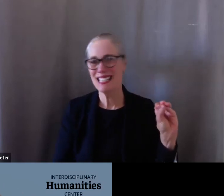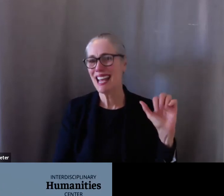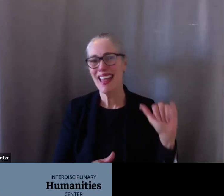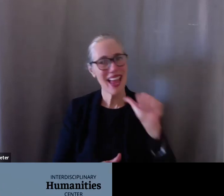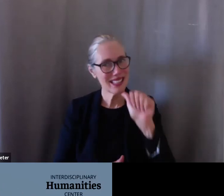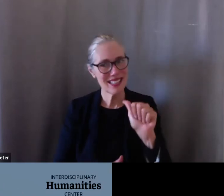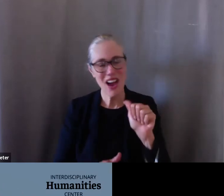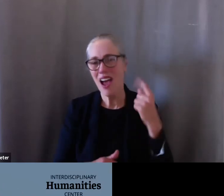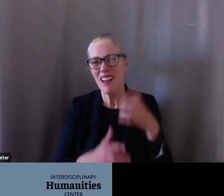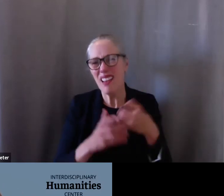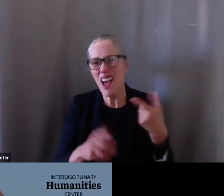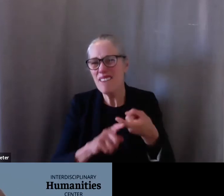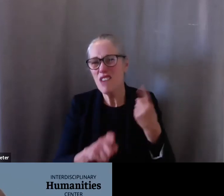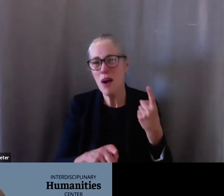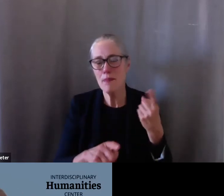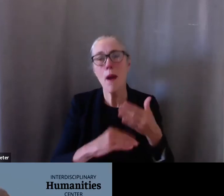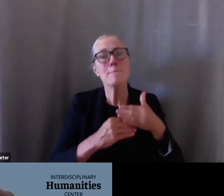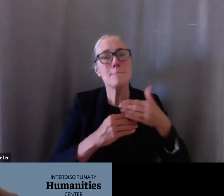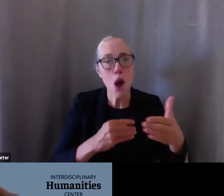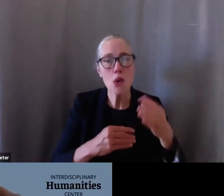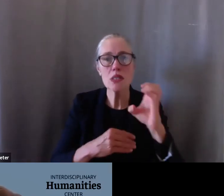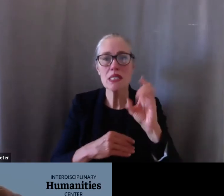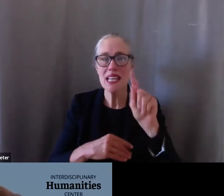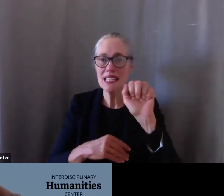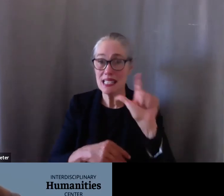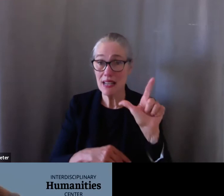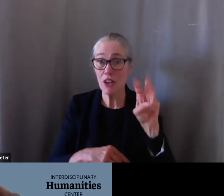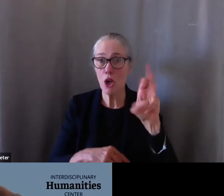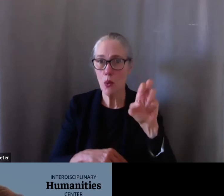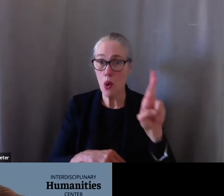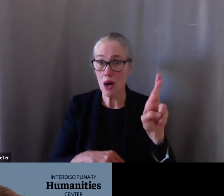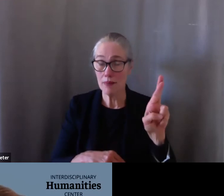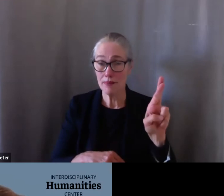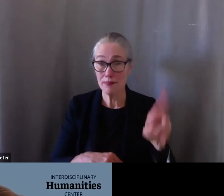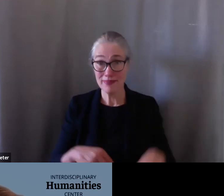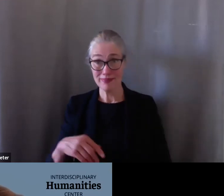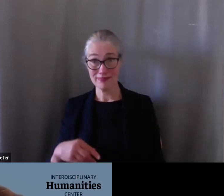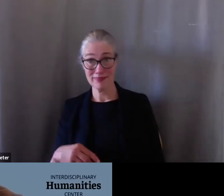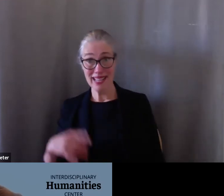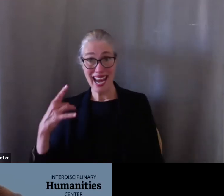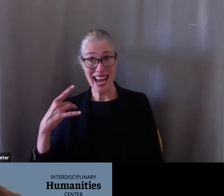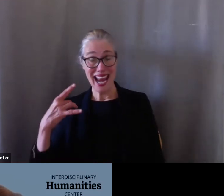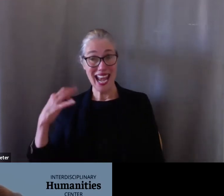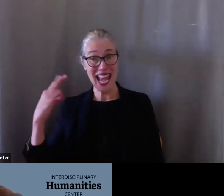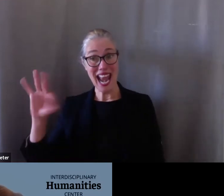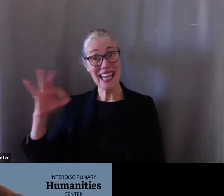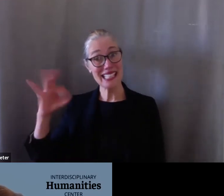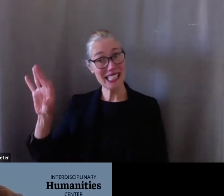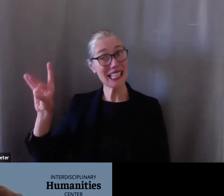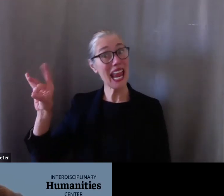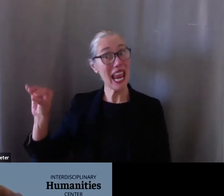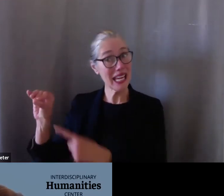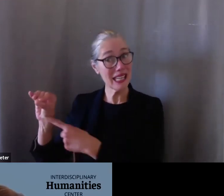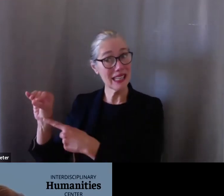that kind of moment where we could kind of conceptualize creative capitalism going in that direction, or maybe hoping that would go in